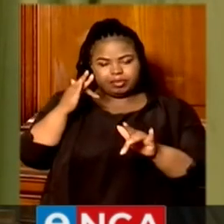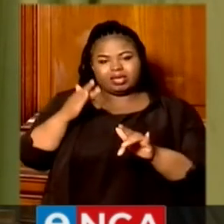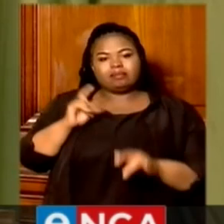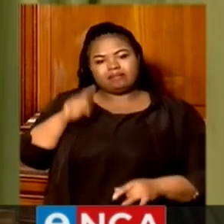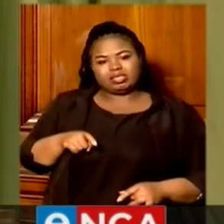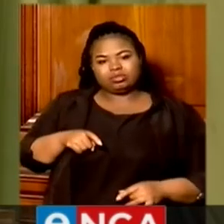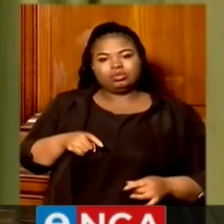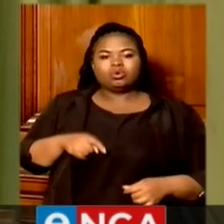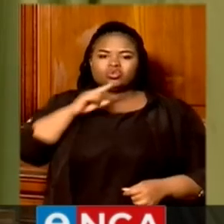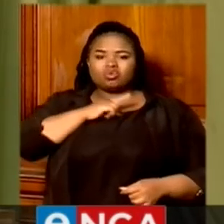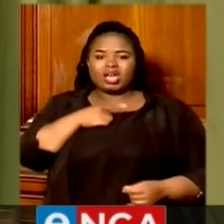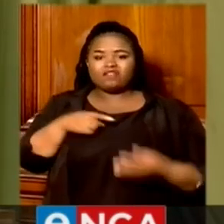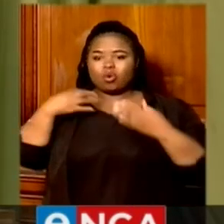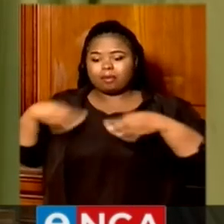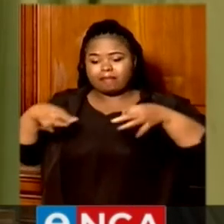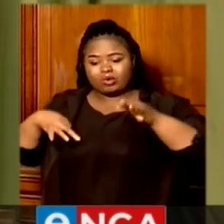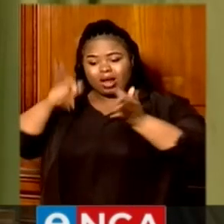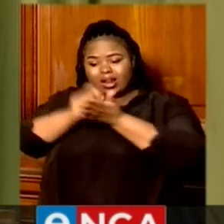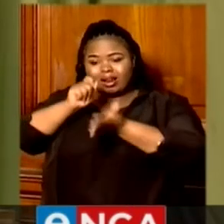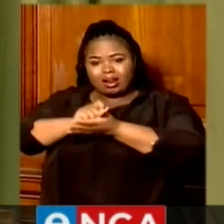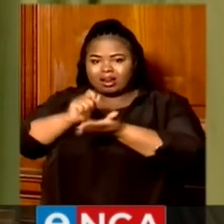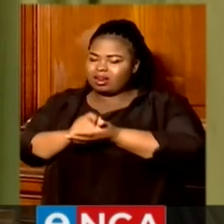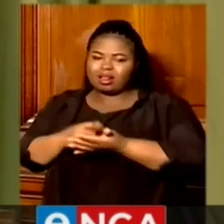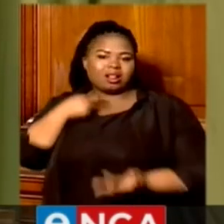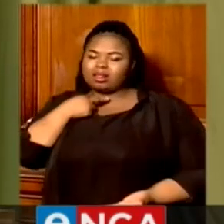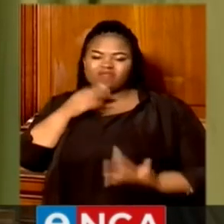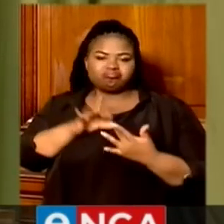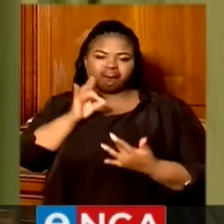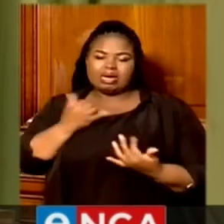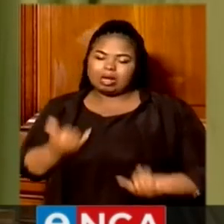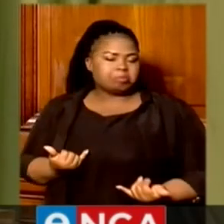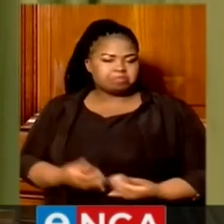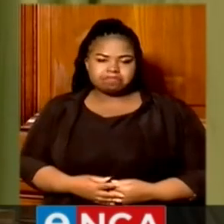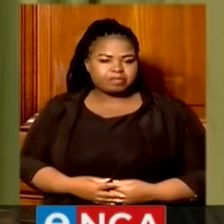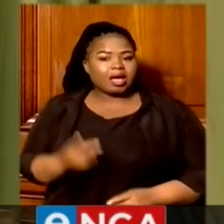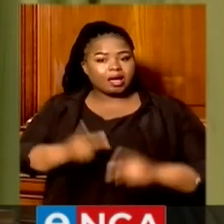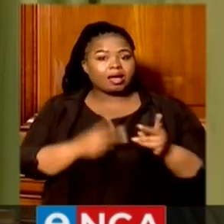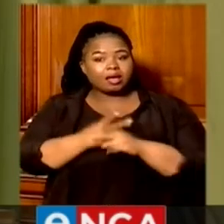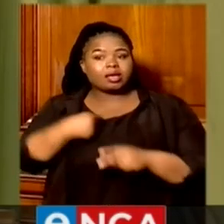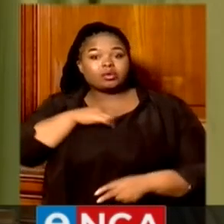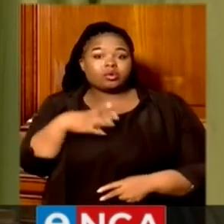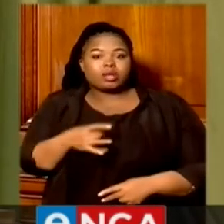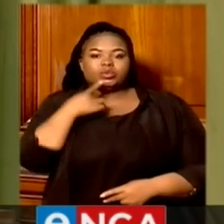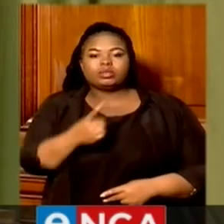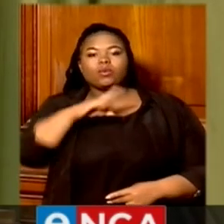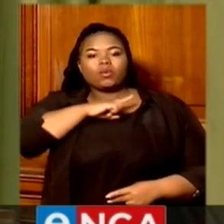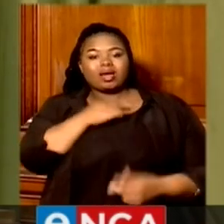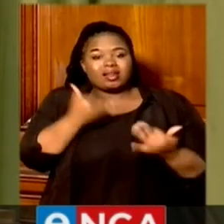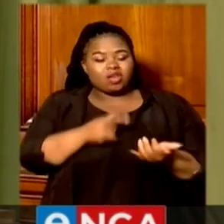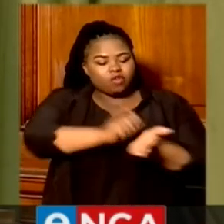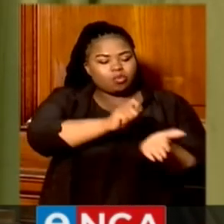involved. Manual processes are not viable options. And of course, we would like to also say the